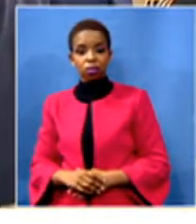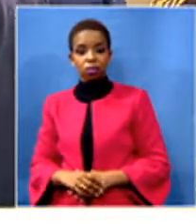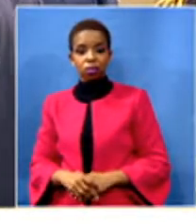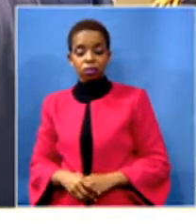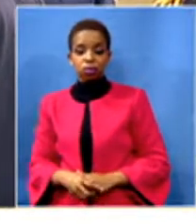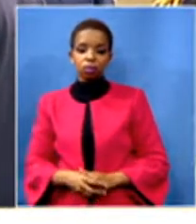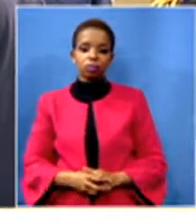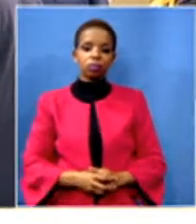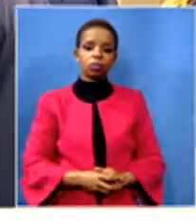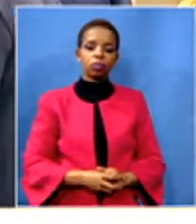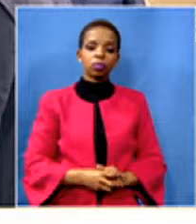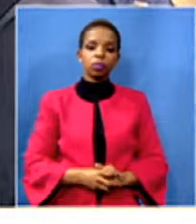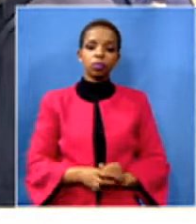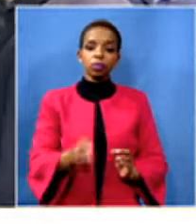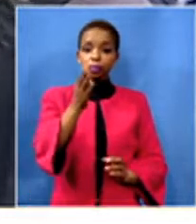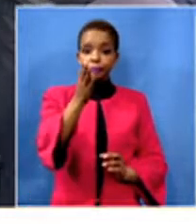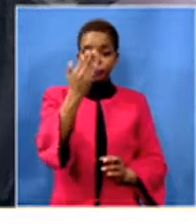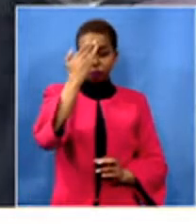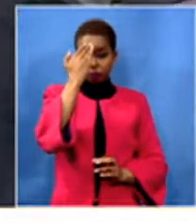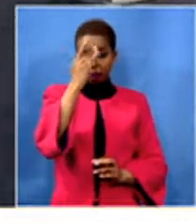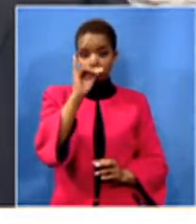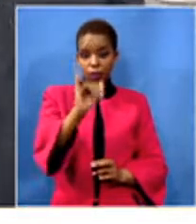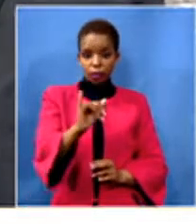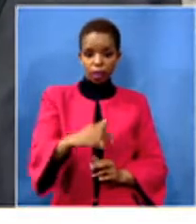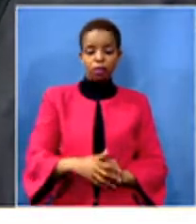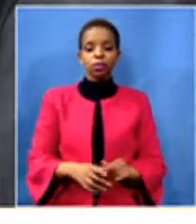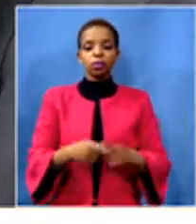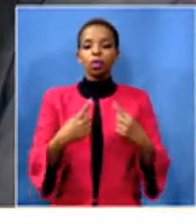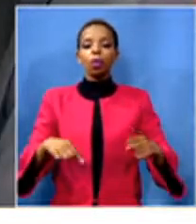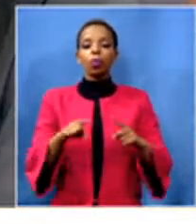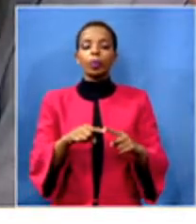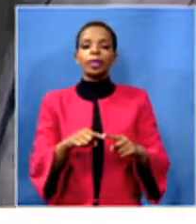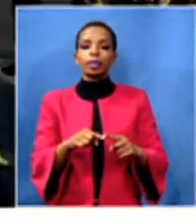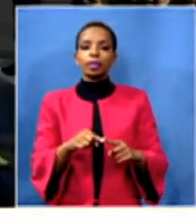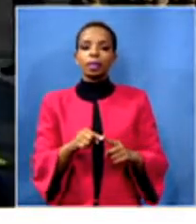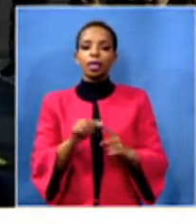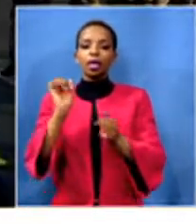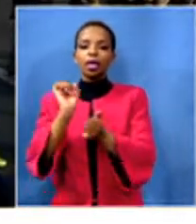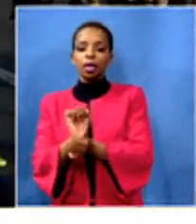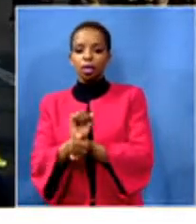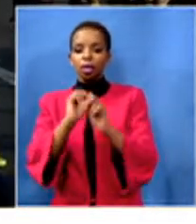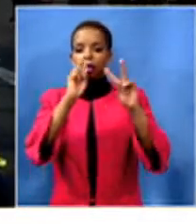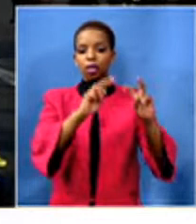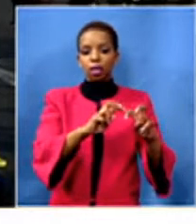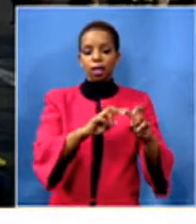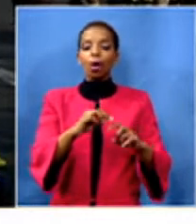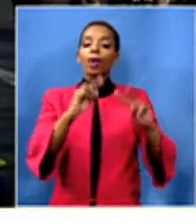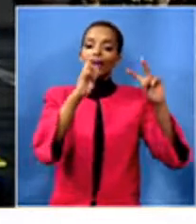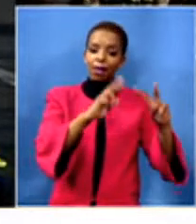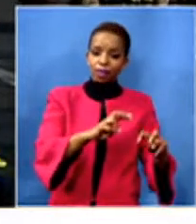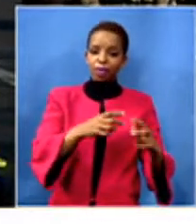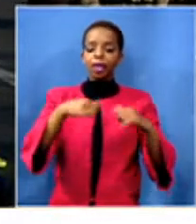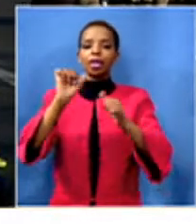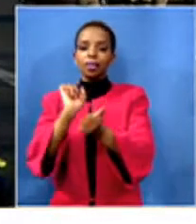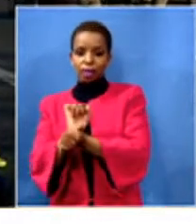Well, as you know, that we don't arrest to investigate. We investigate to arrest. When we happen